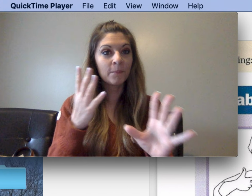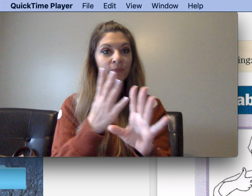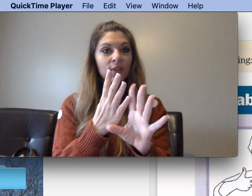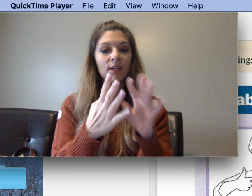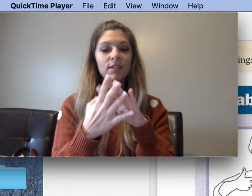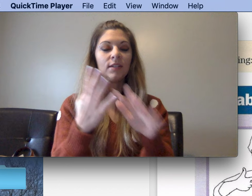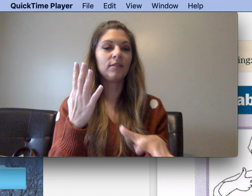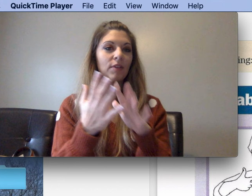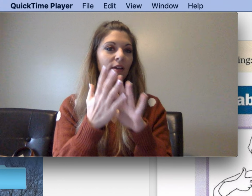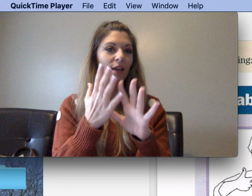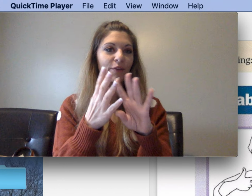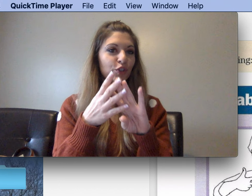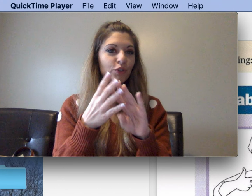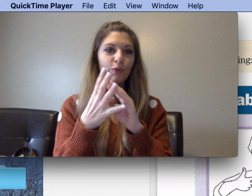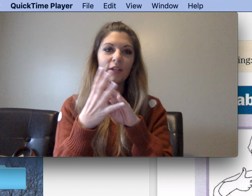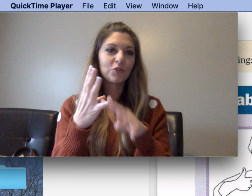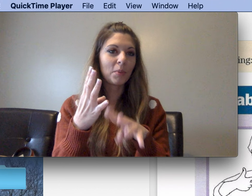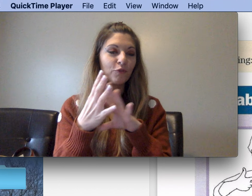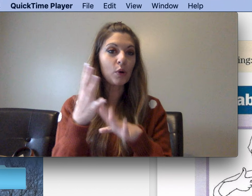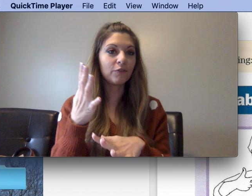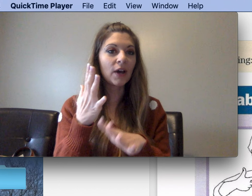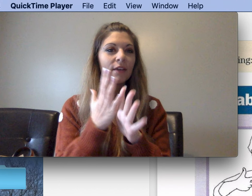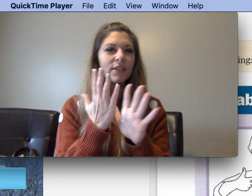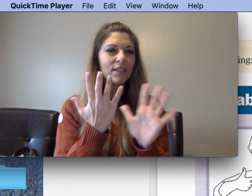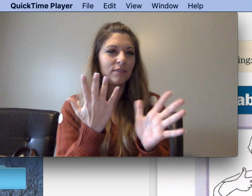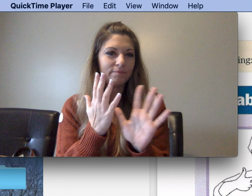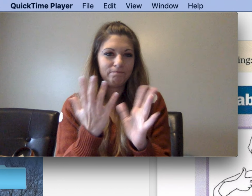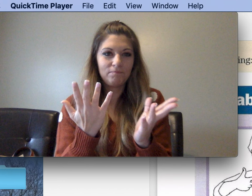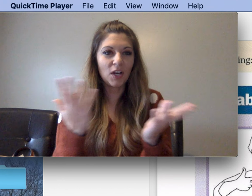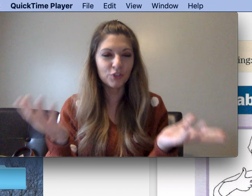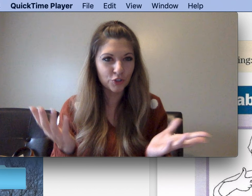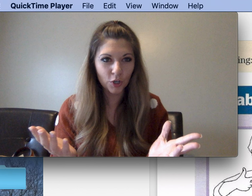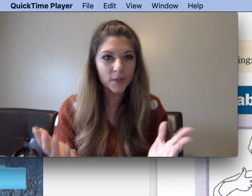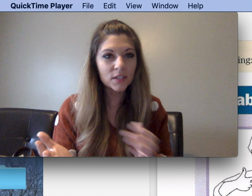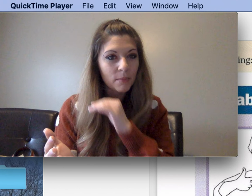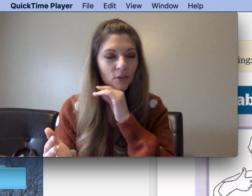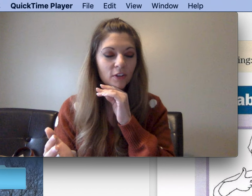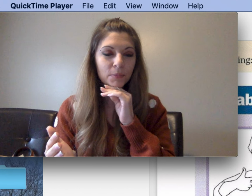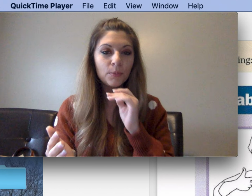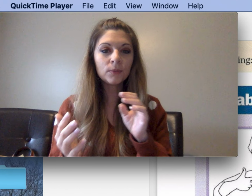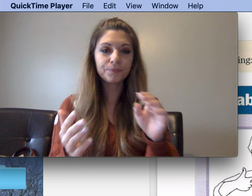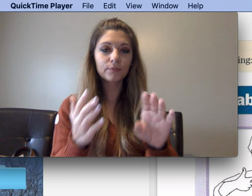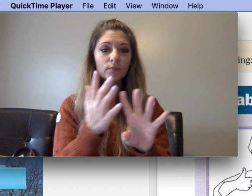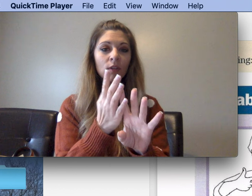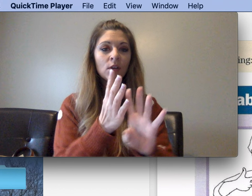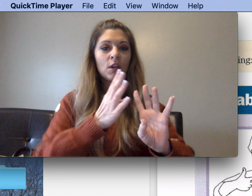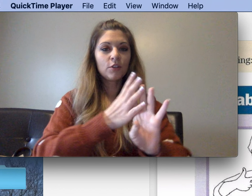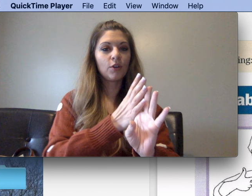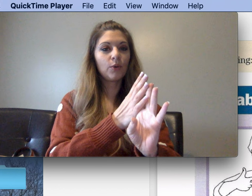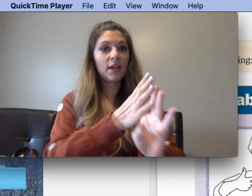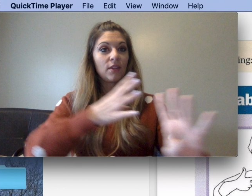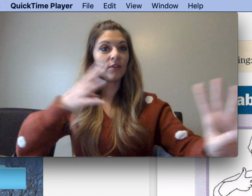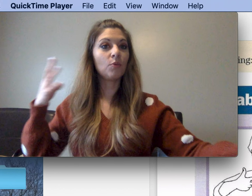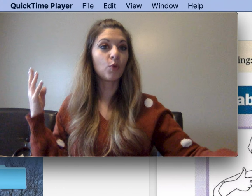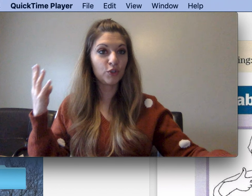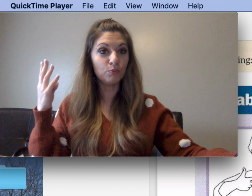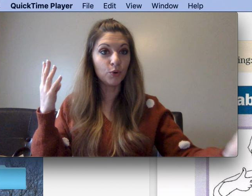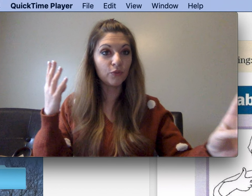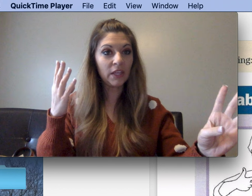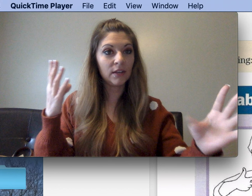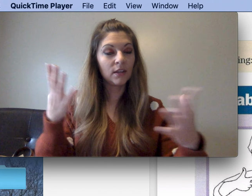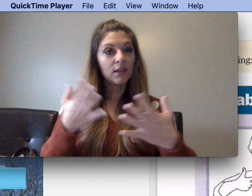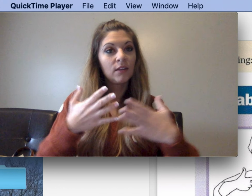line, after you get to about 4 or 5, it's an undetermined amount of people. So, and then the more